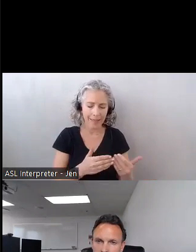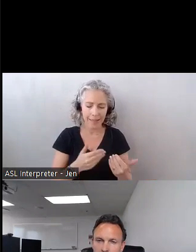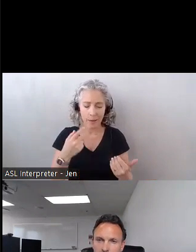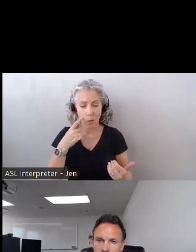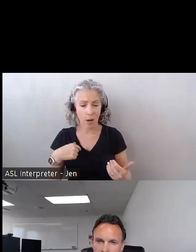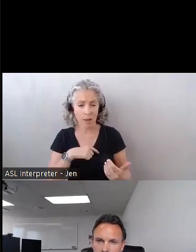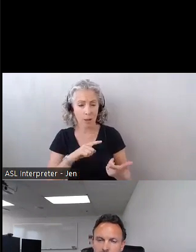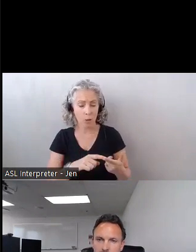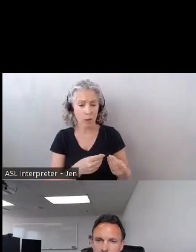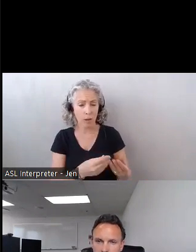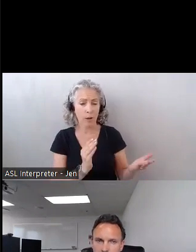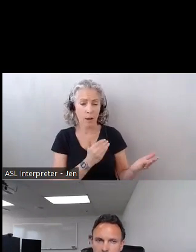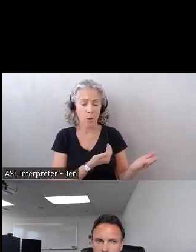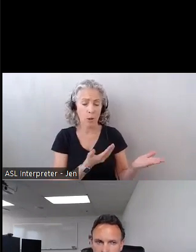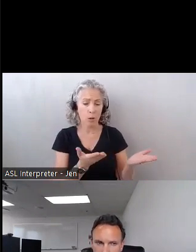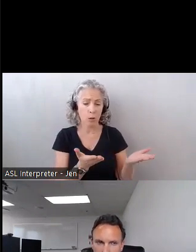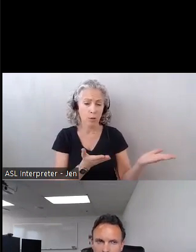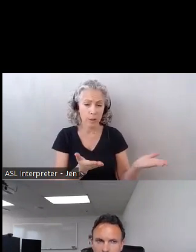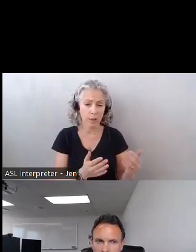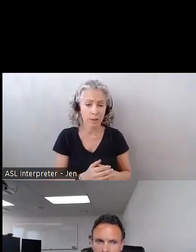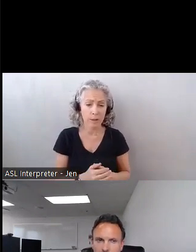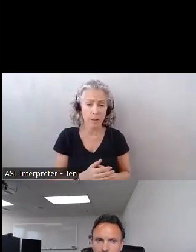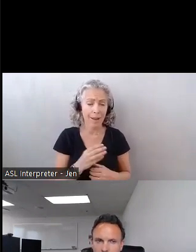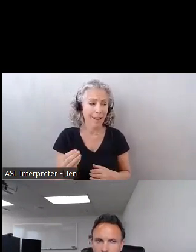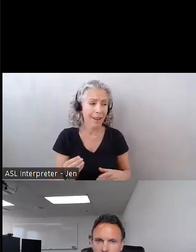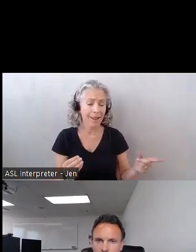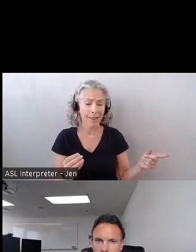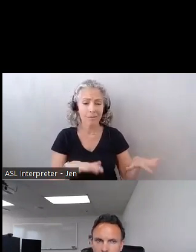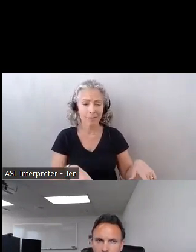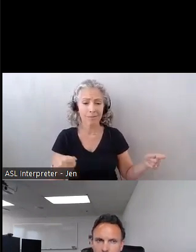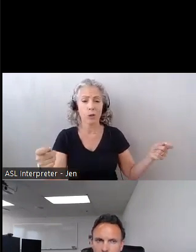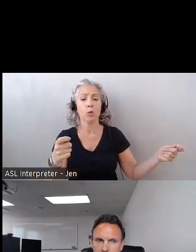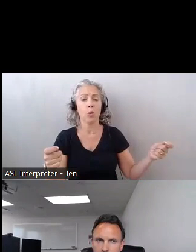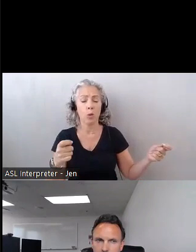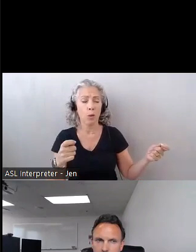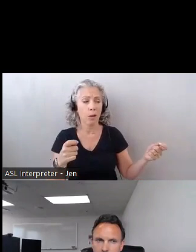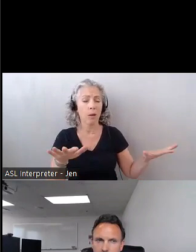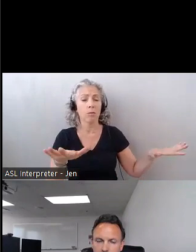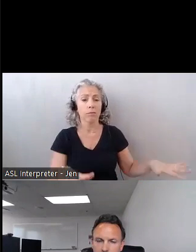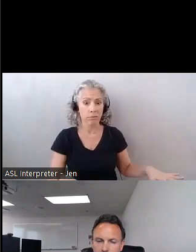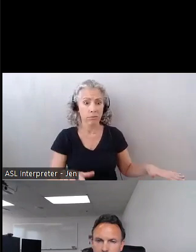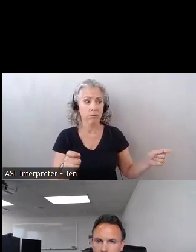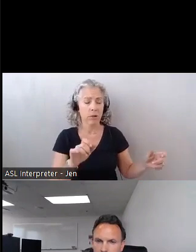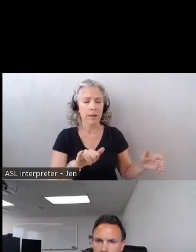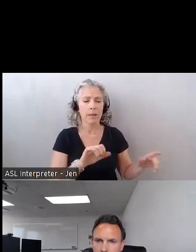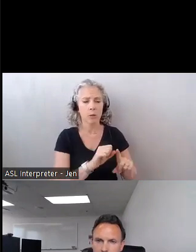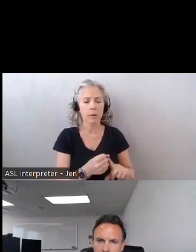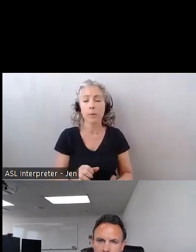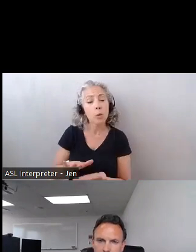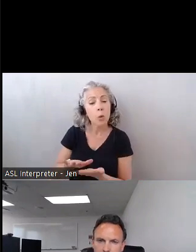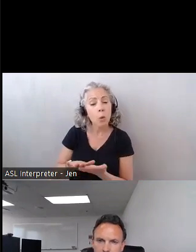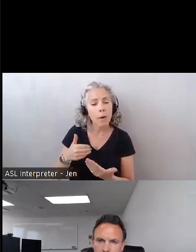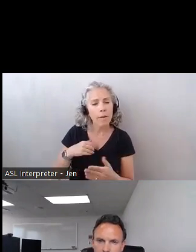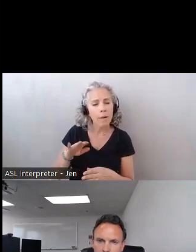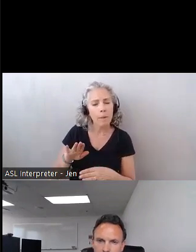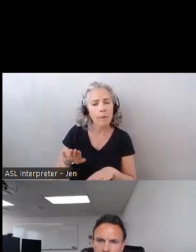to deliver our services and get the situation under control. In the school settings, we utilize behavioral health